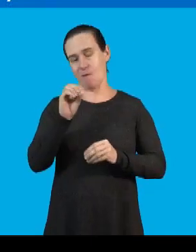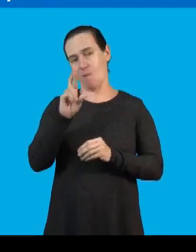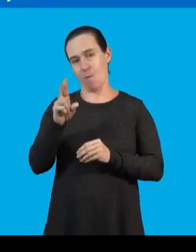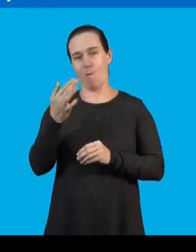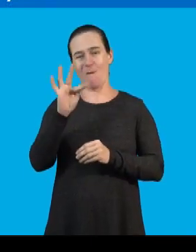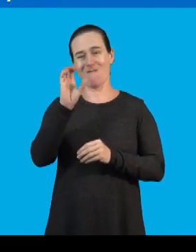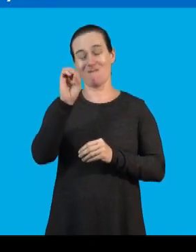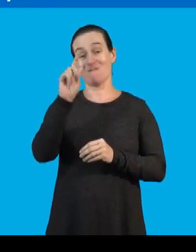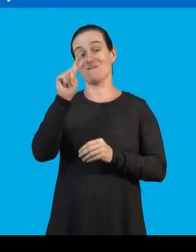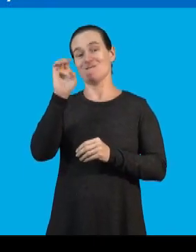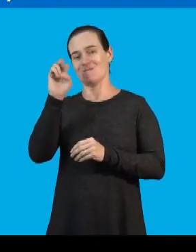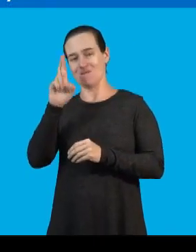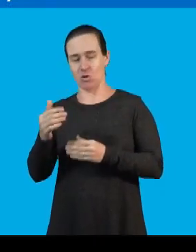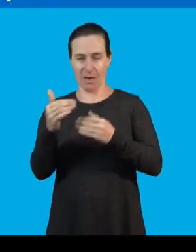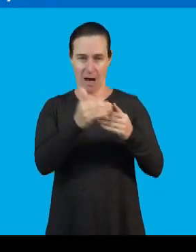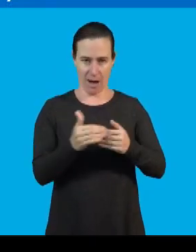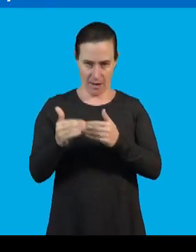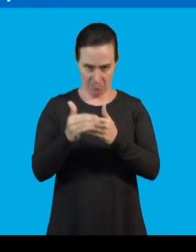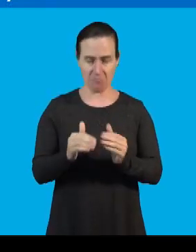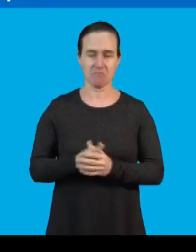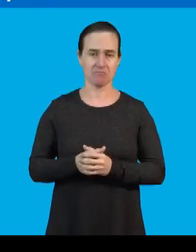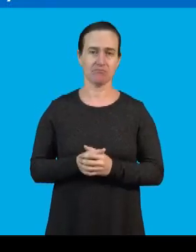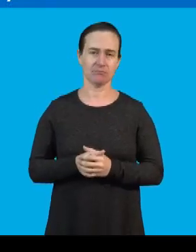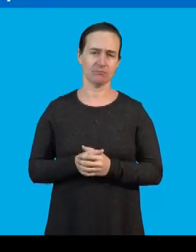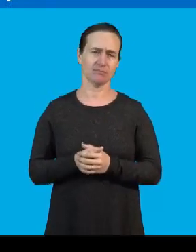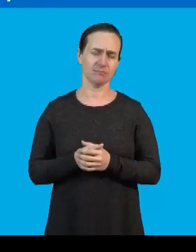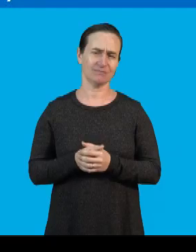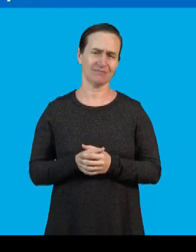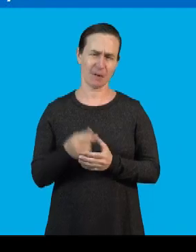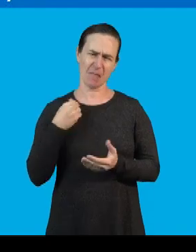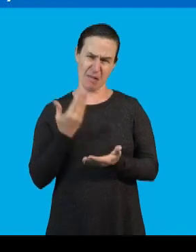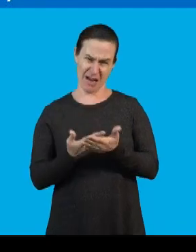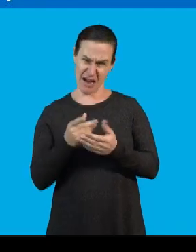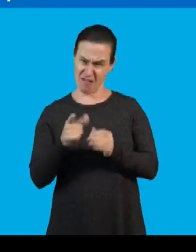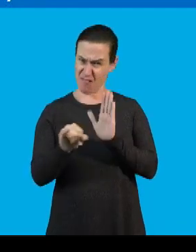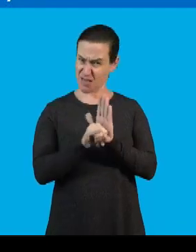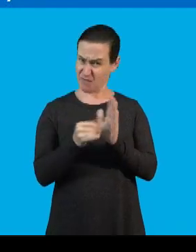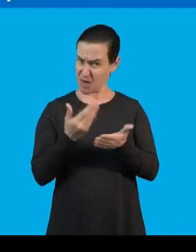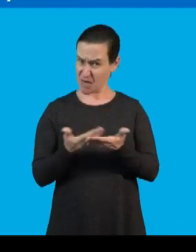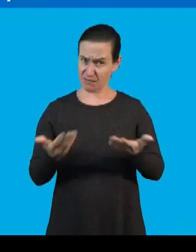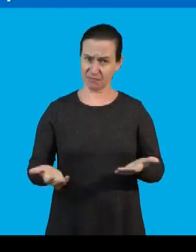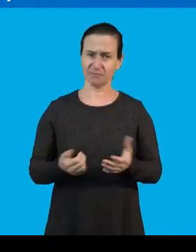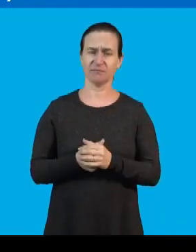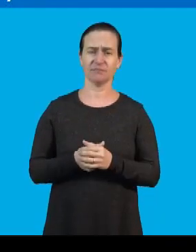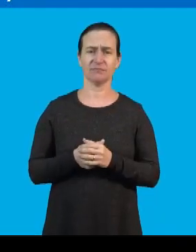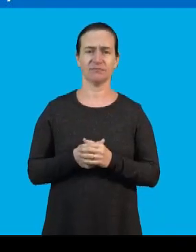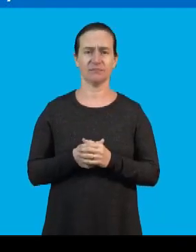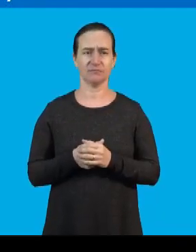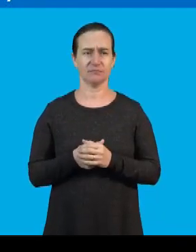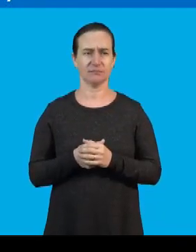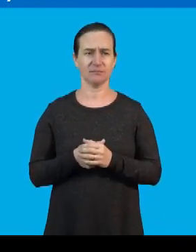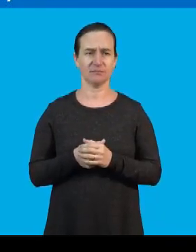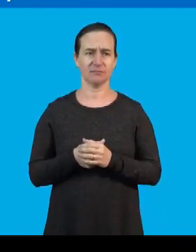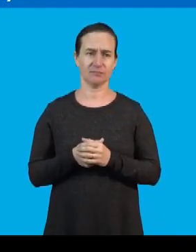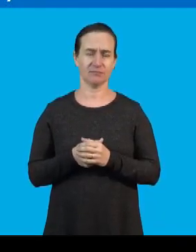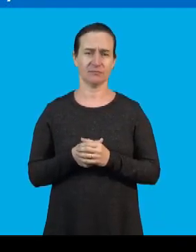social problem related to adoption and foster care. All right, so let's see